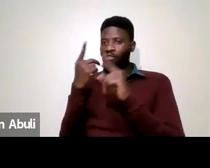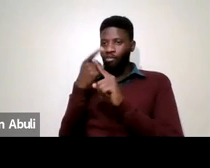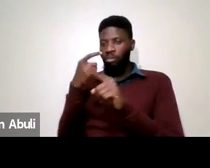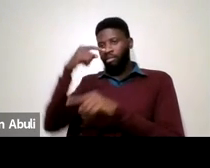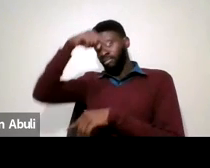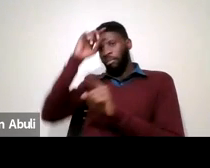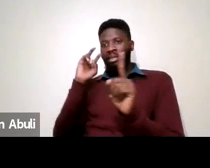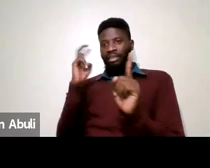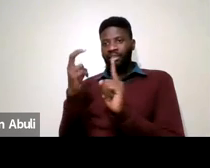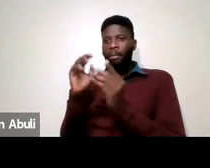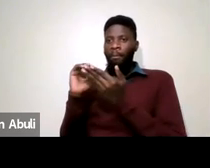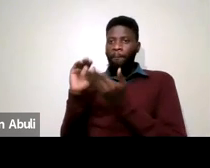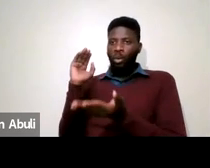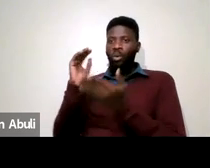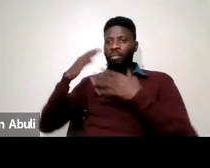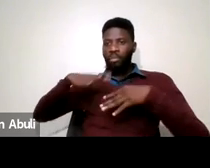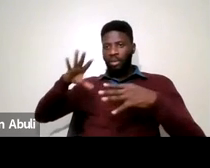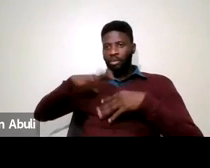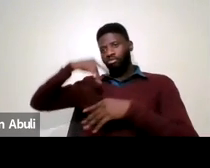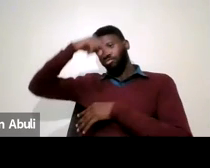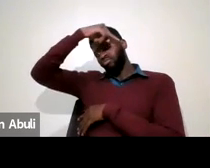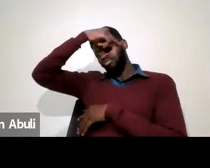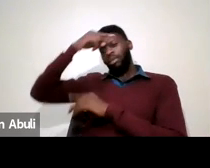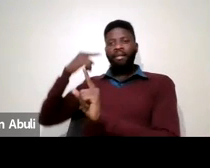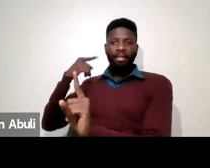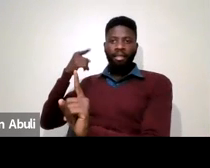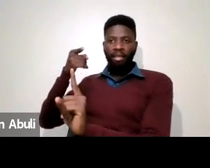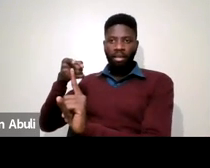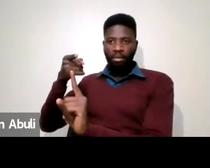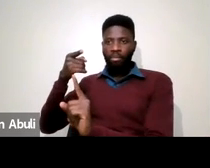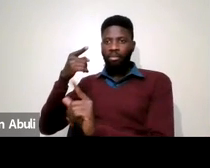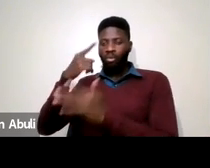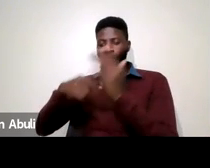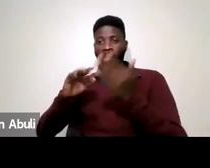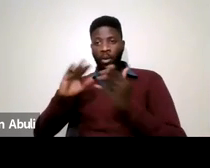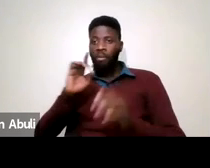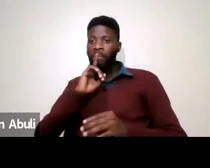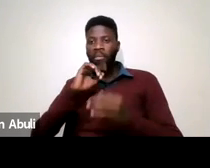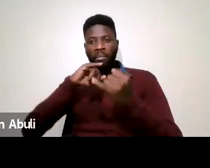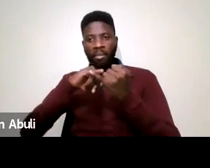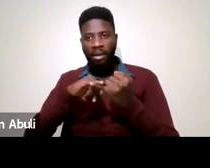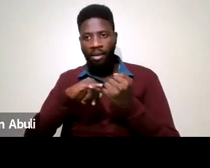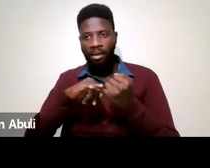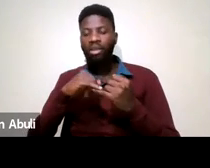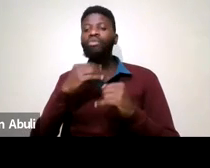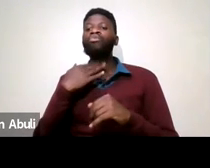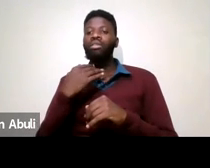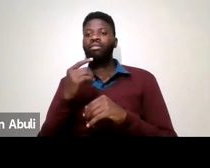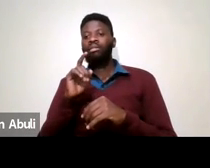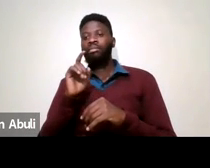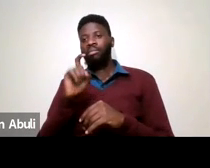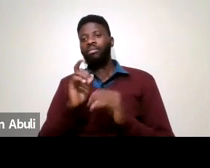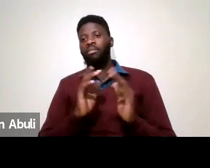goals of the majority of the graduates? Of course, you have said many of you want to get married at some point and you're meticulous planning towards